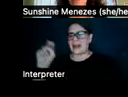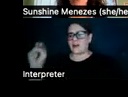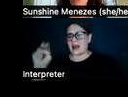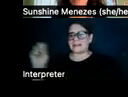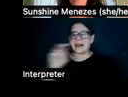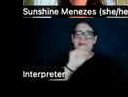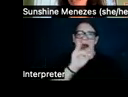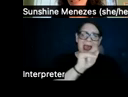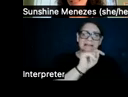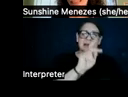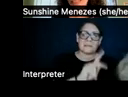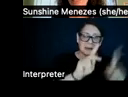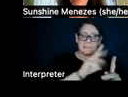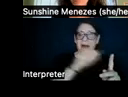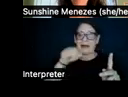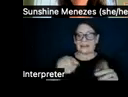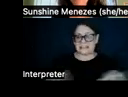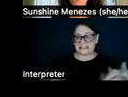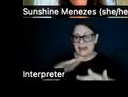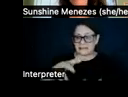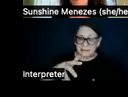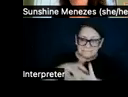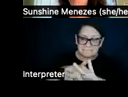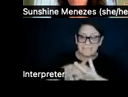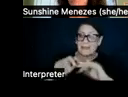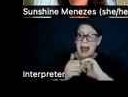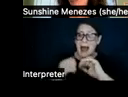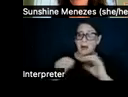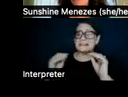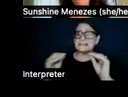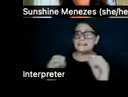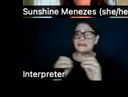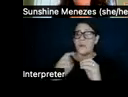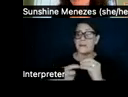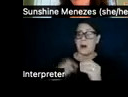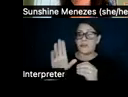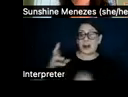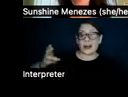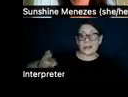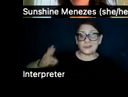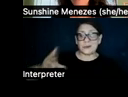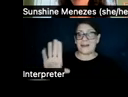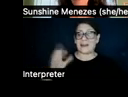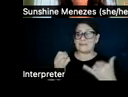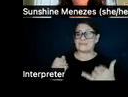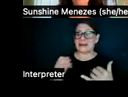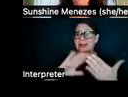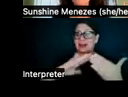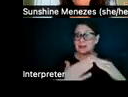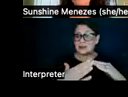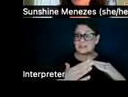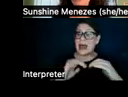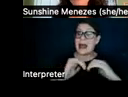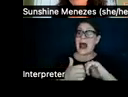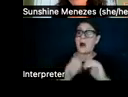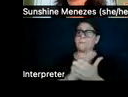Niantic peoples and these lands by teaching and learning more about their history and present-day communities, and by becoming